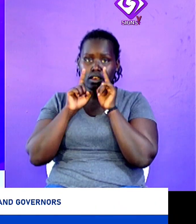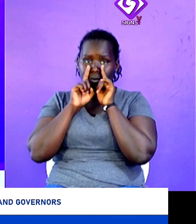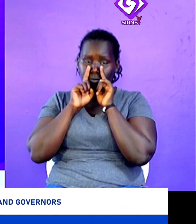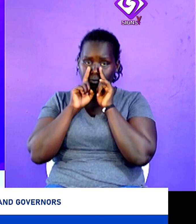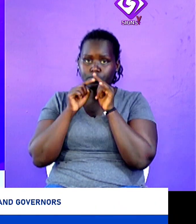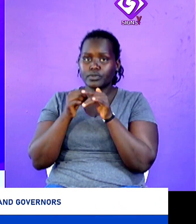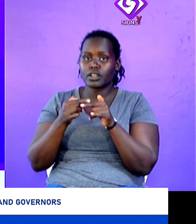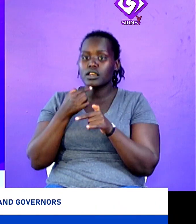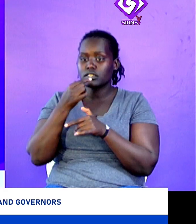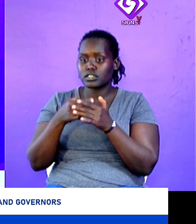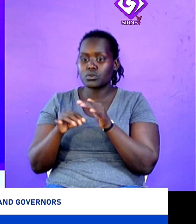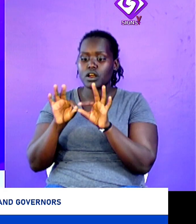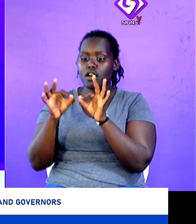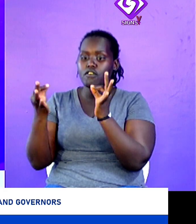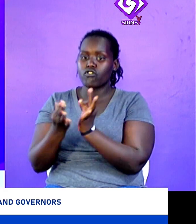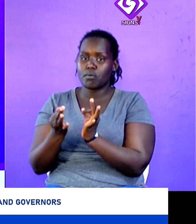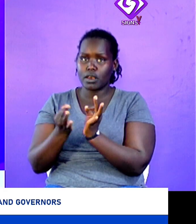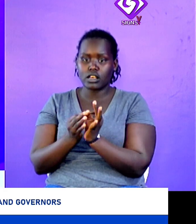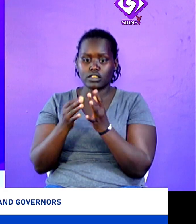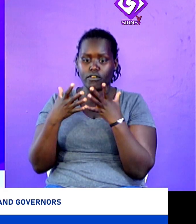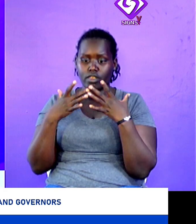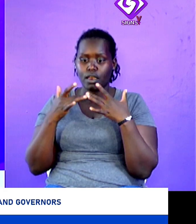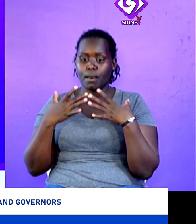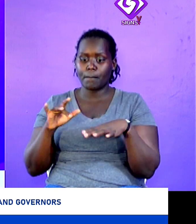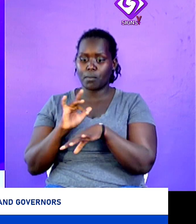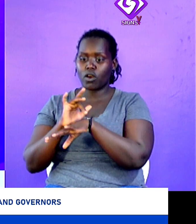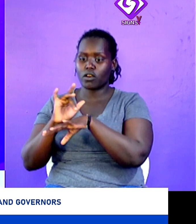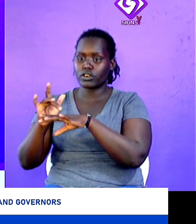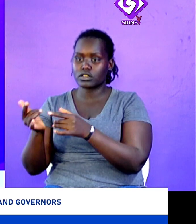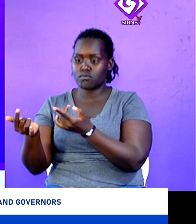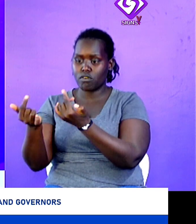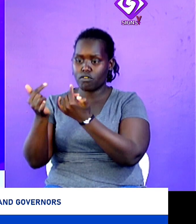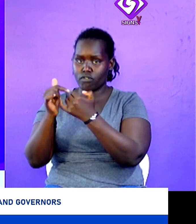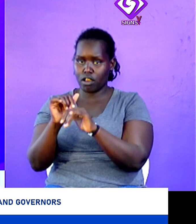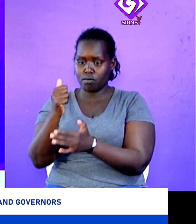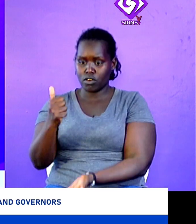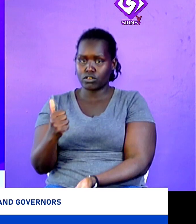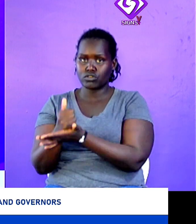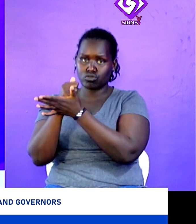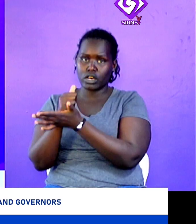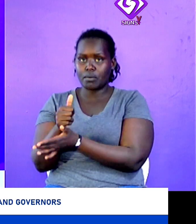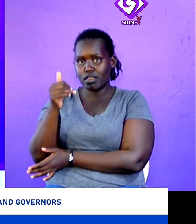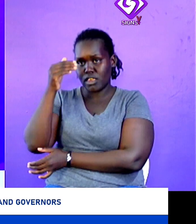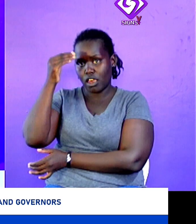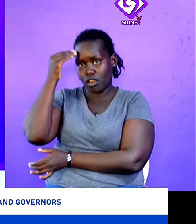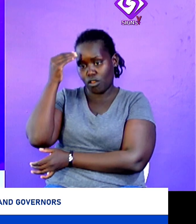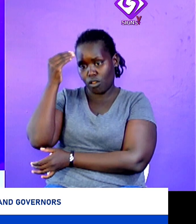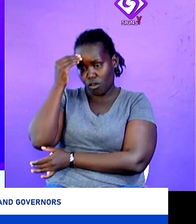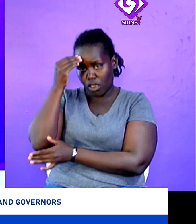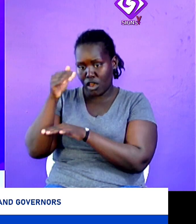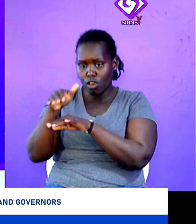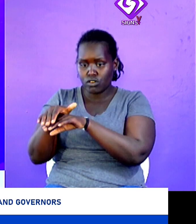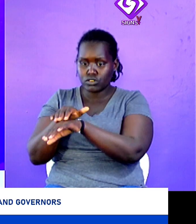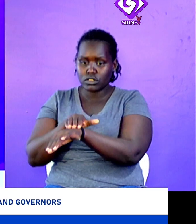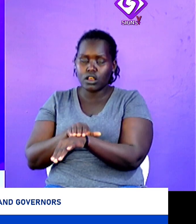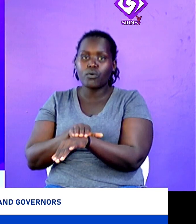Murkomen revealed that families of the victims have not come forward to assist in the identification, slowing down